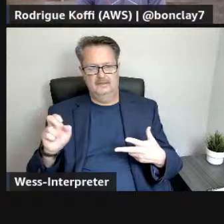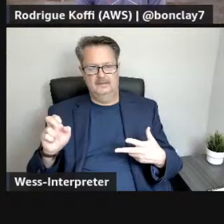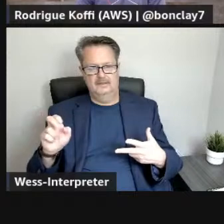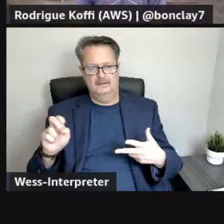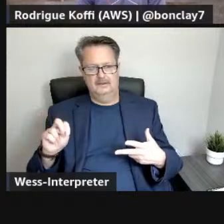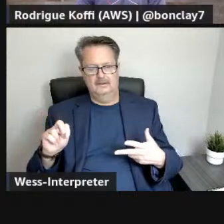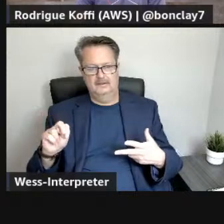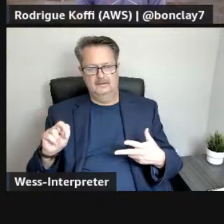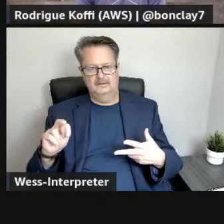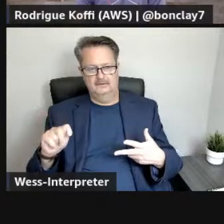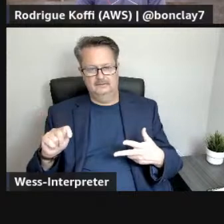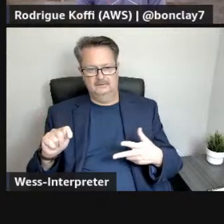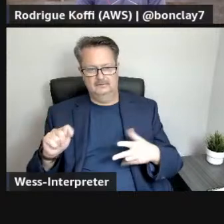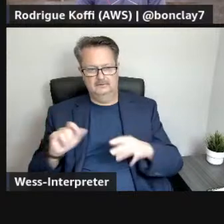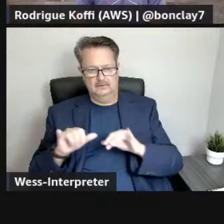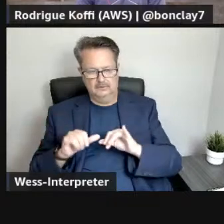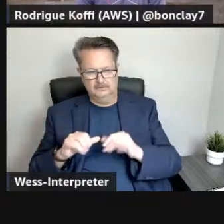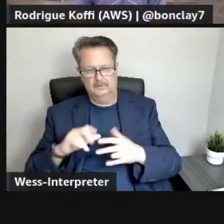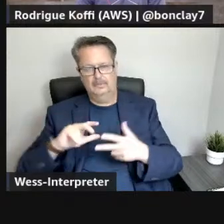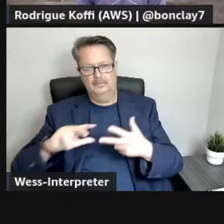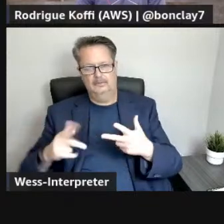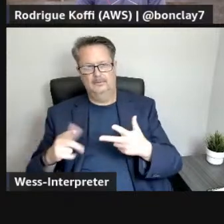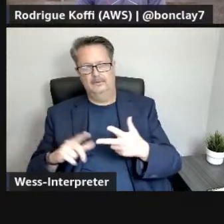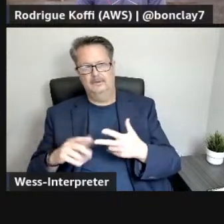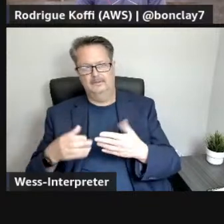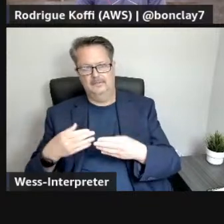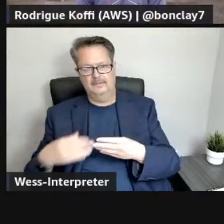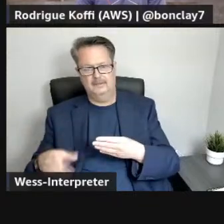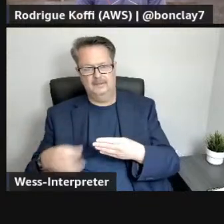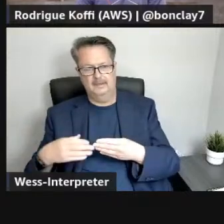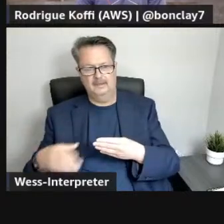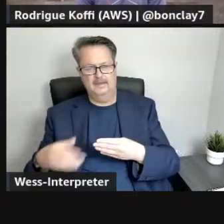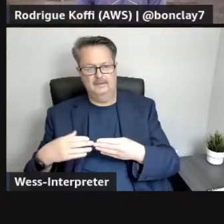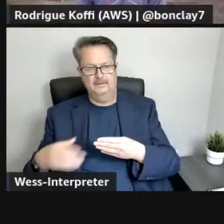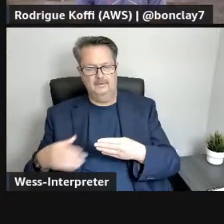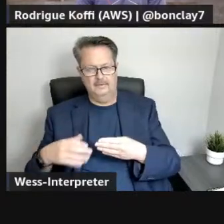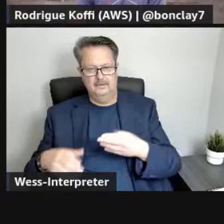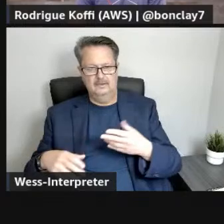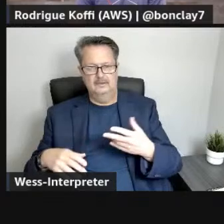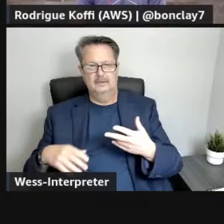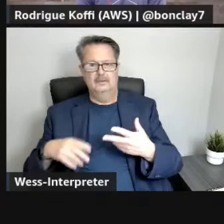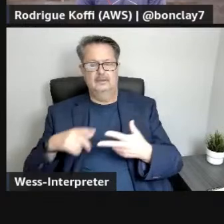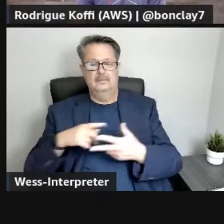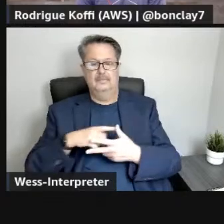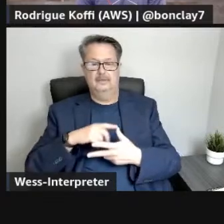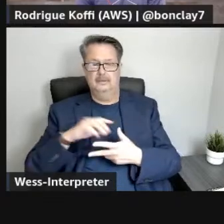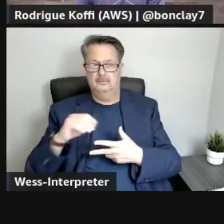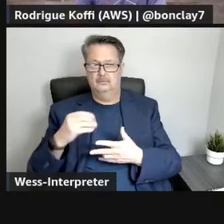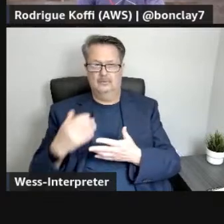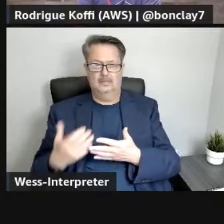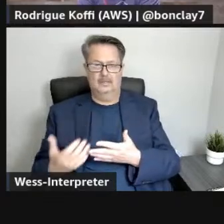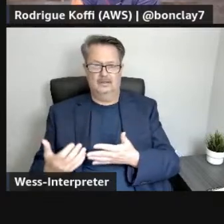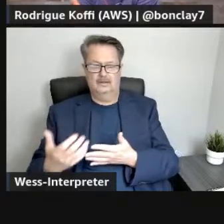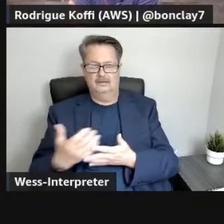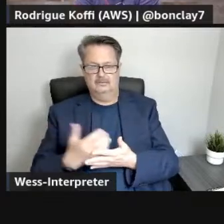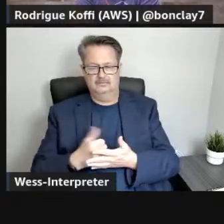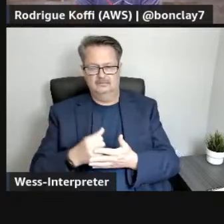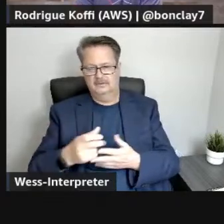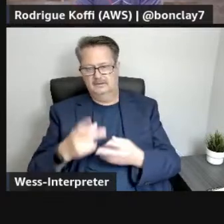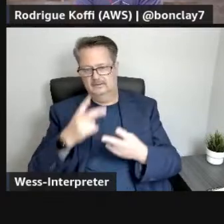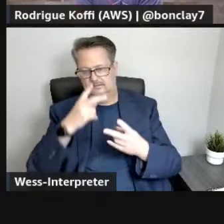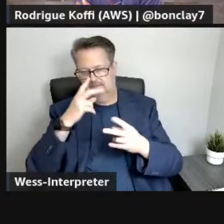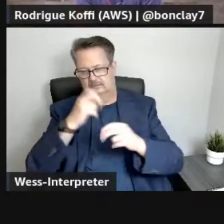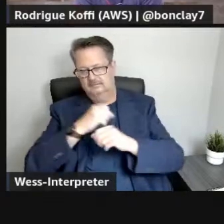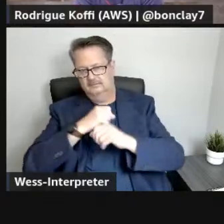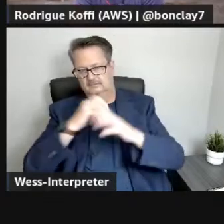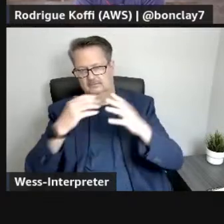architecture. And the third one is the gateway, or the centralized architecture. In the no collector option, as you can see here, you have the